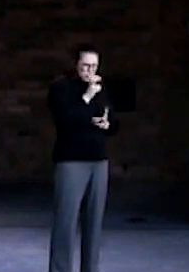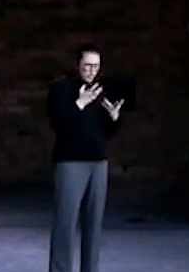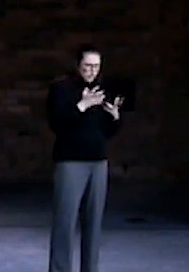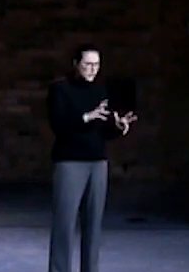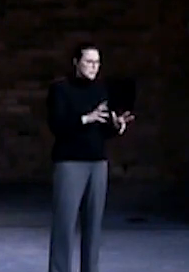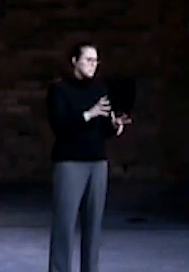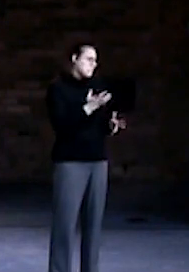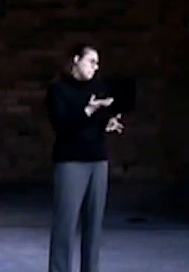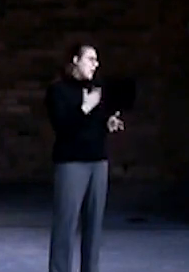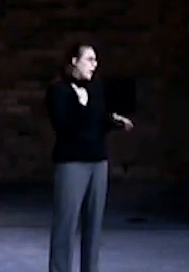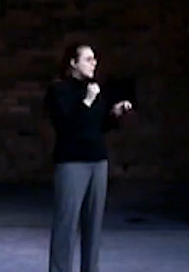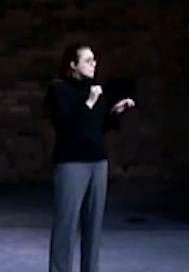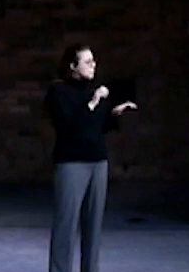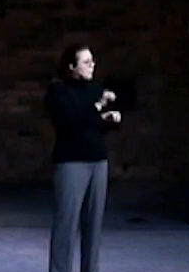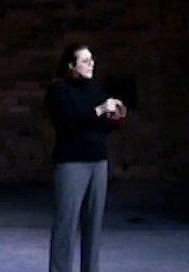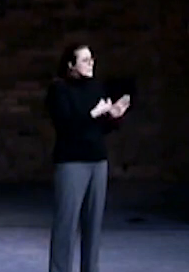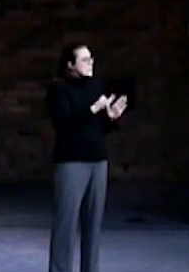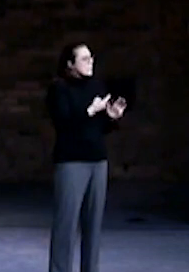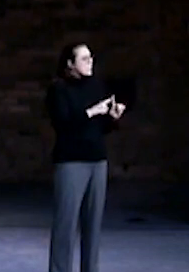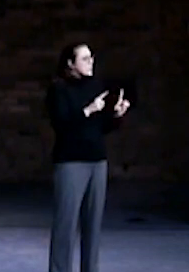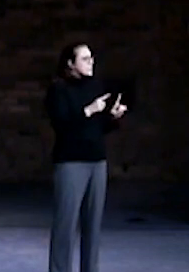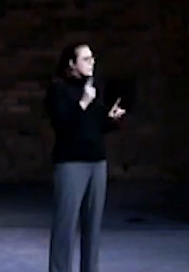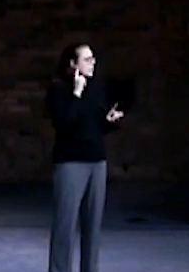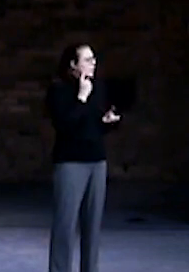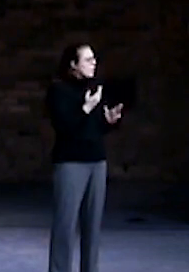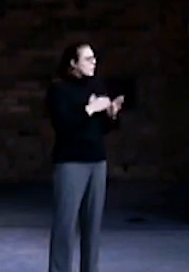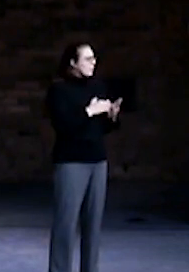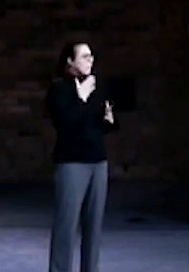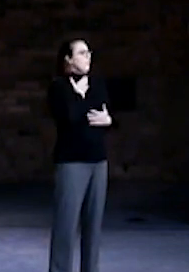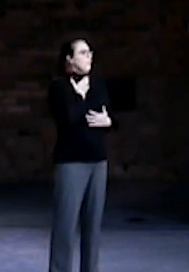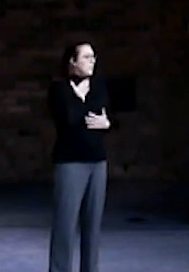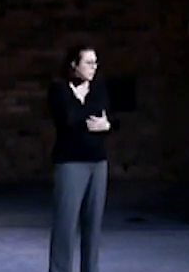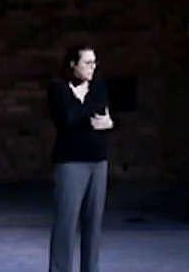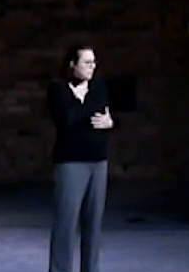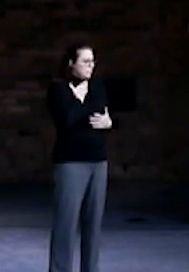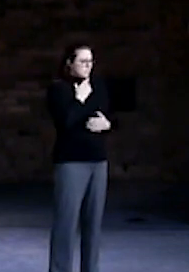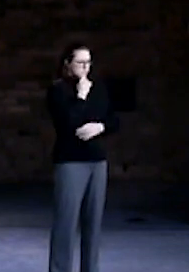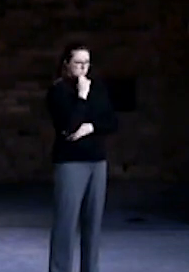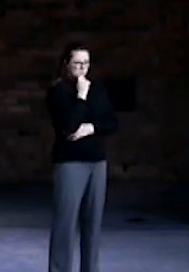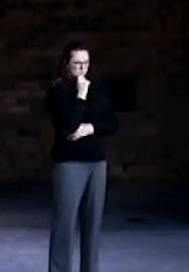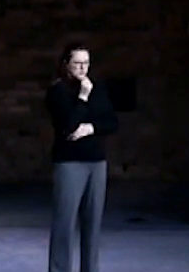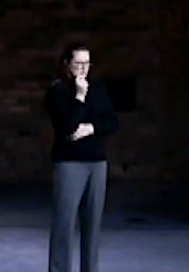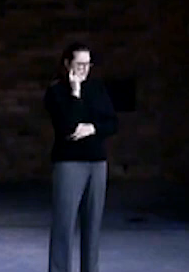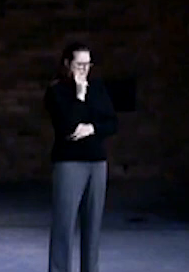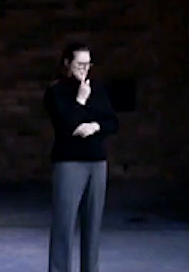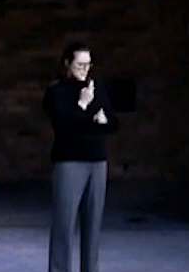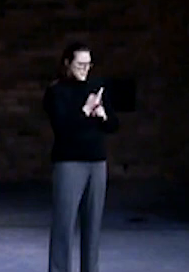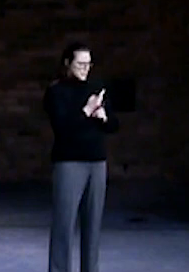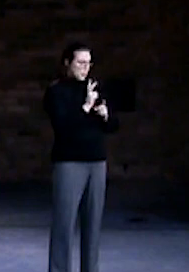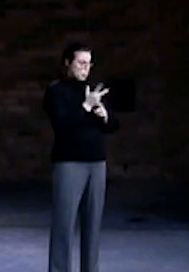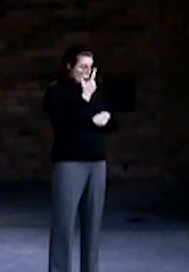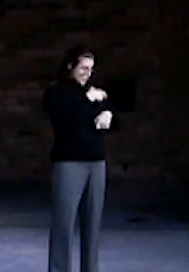if I'm tired, I can do that. But she heard it again. And she said, well, that doesn't sound right. So the third time she heard